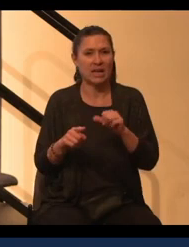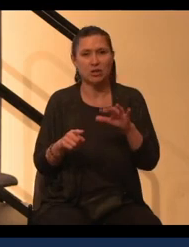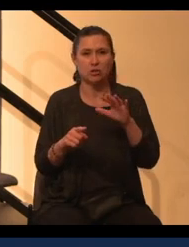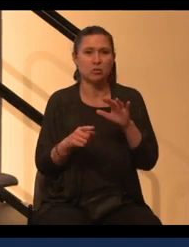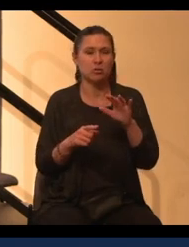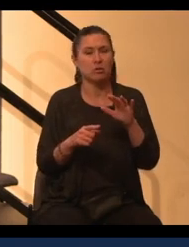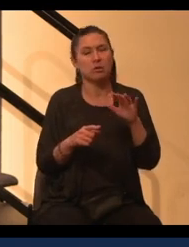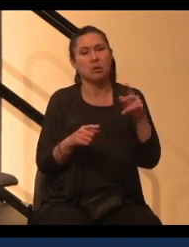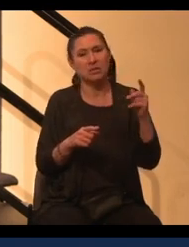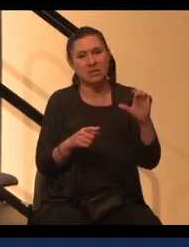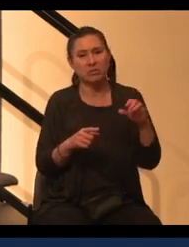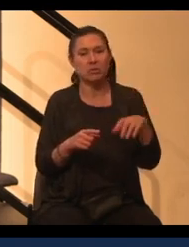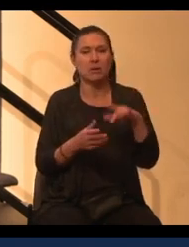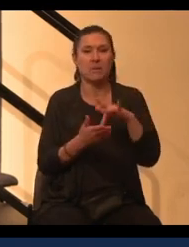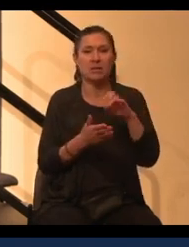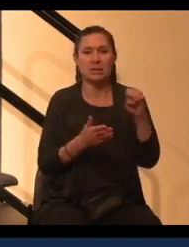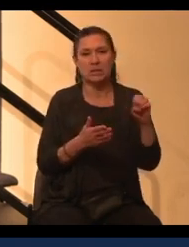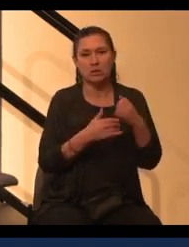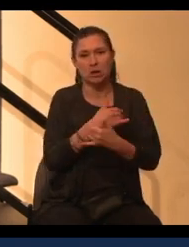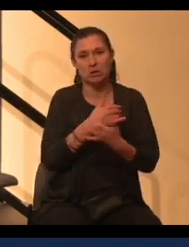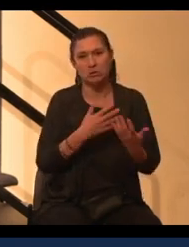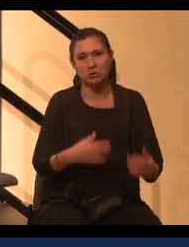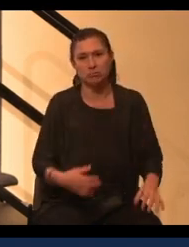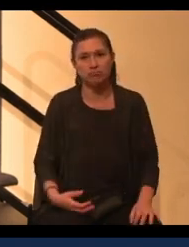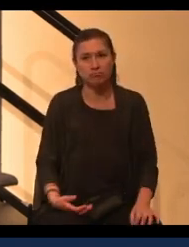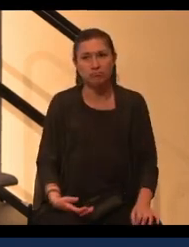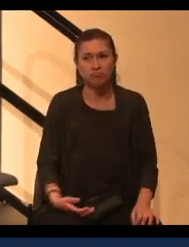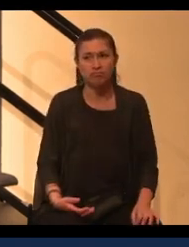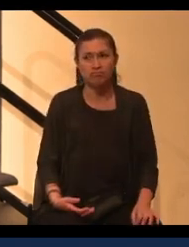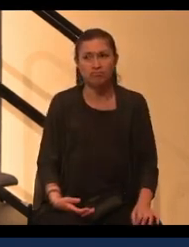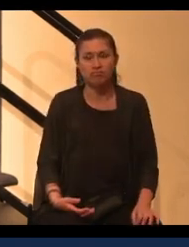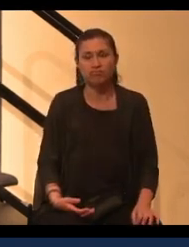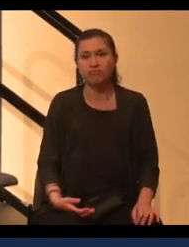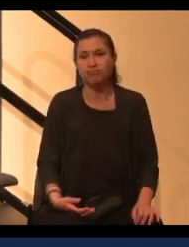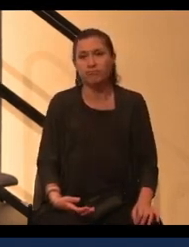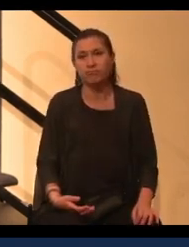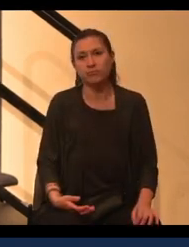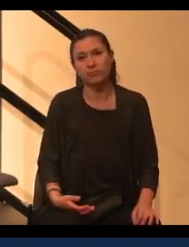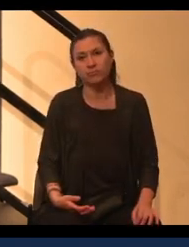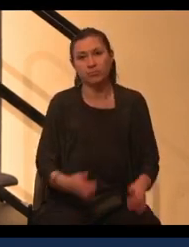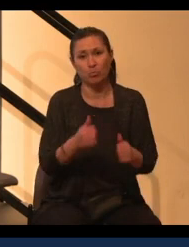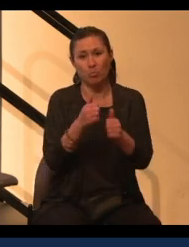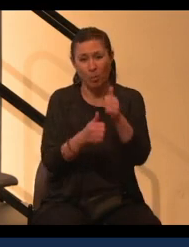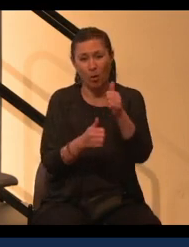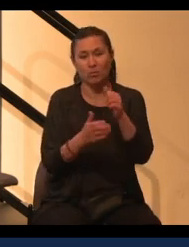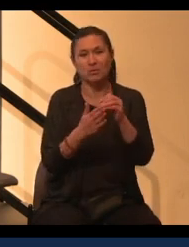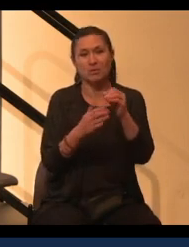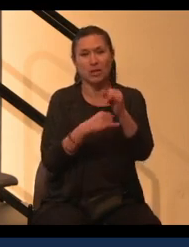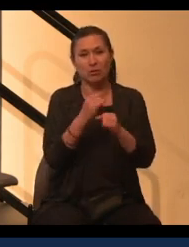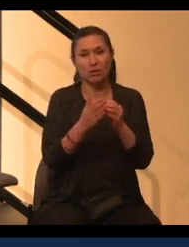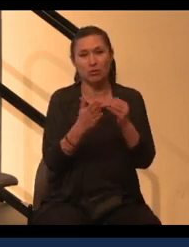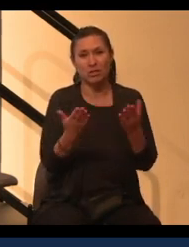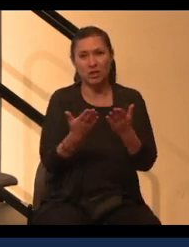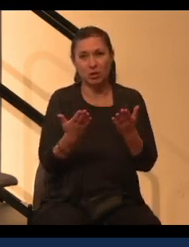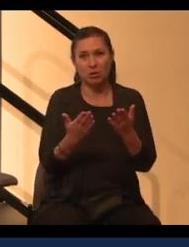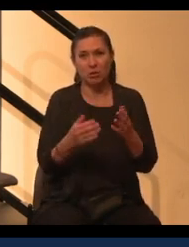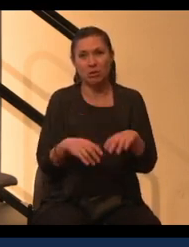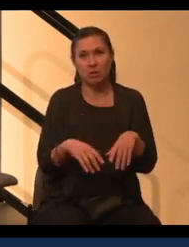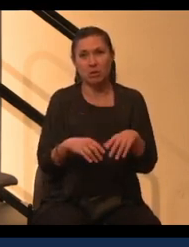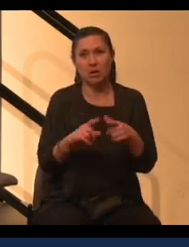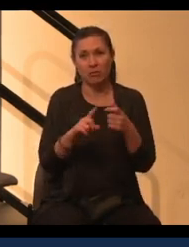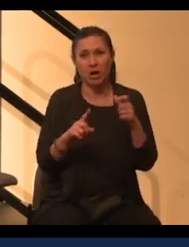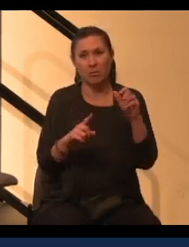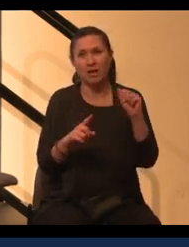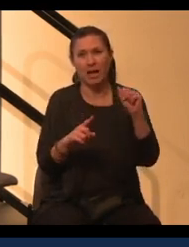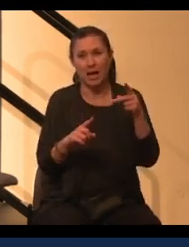Asia, Pacific, and the Middle Eastern region. So the majority of our international students here at UC San Diego